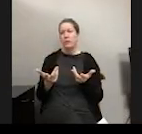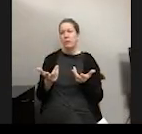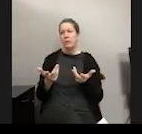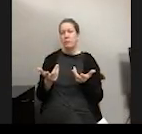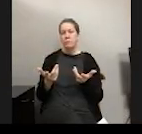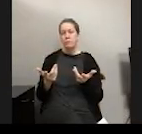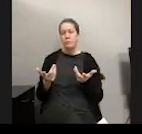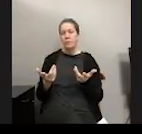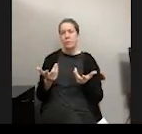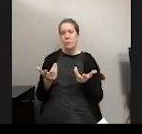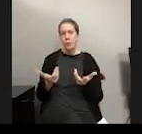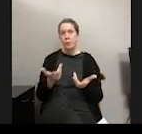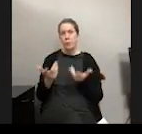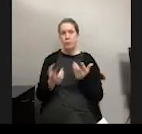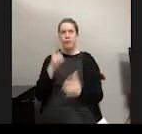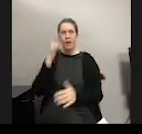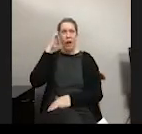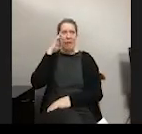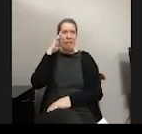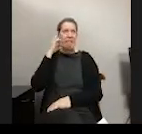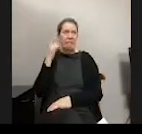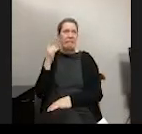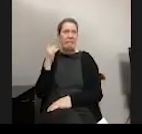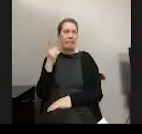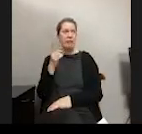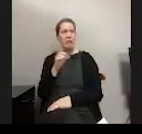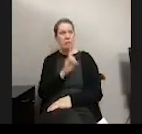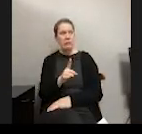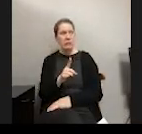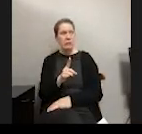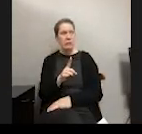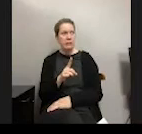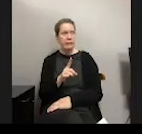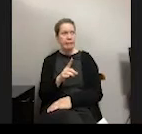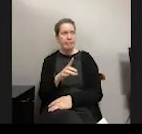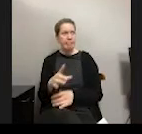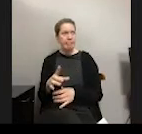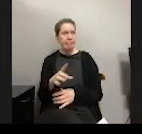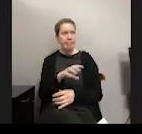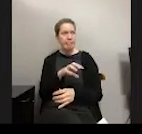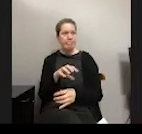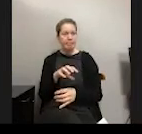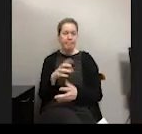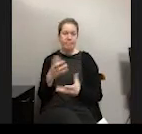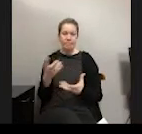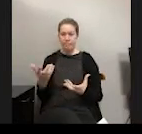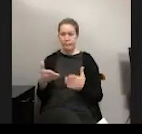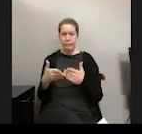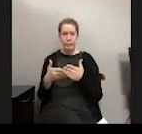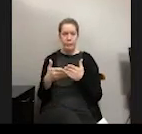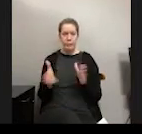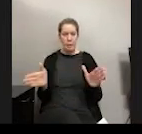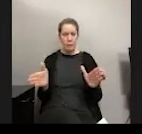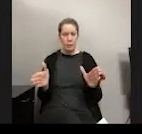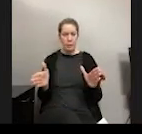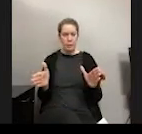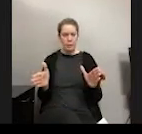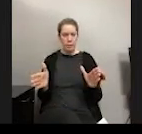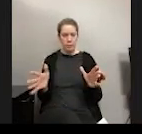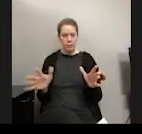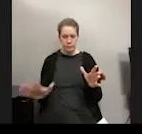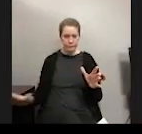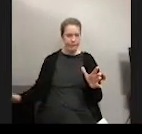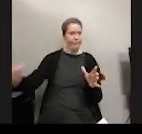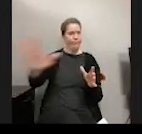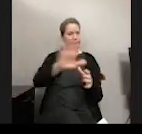So I think that extends to a lot of the public realm that public art is part of, or monuments. Some of them